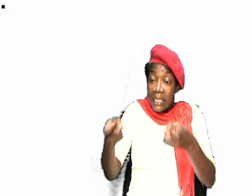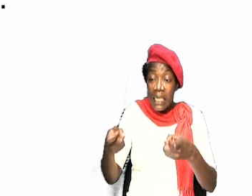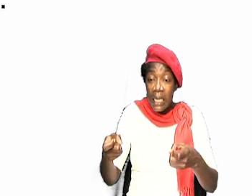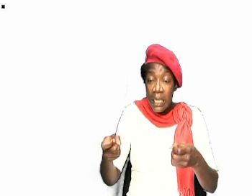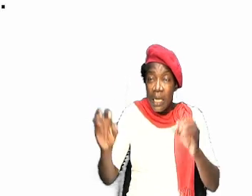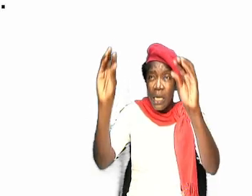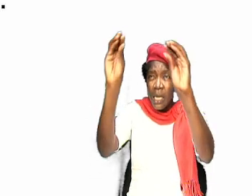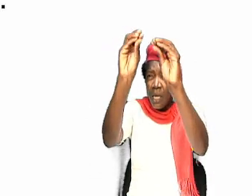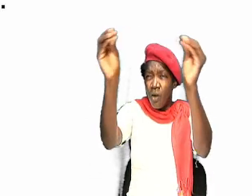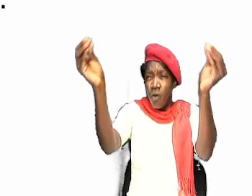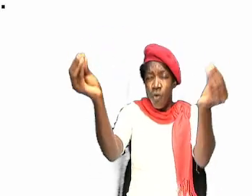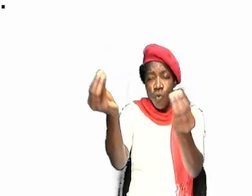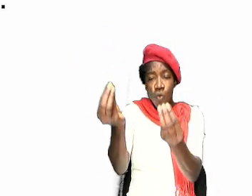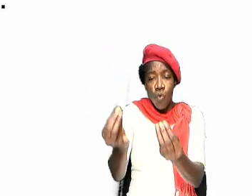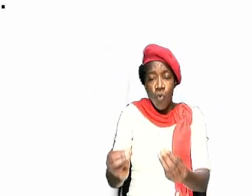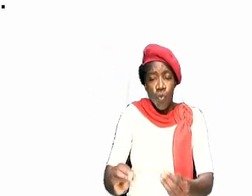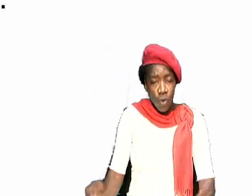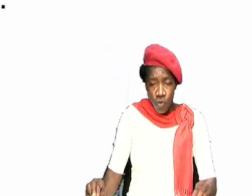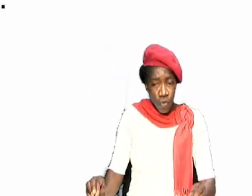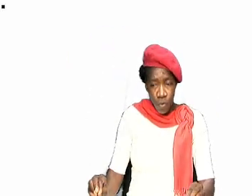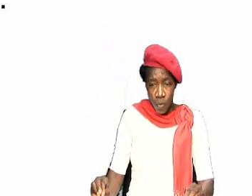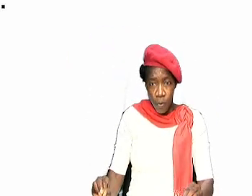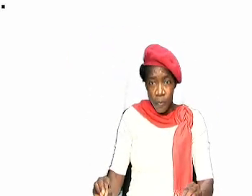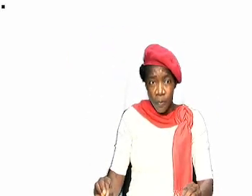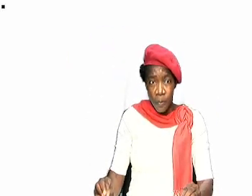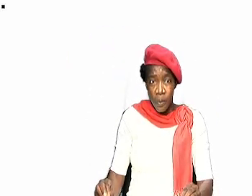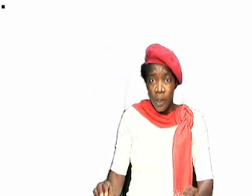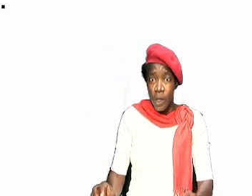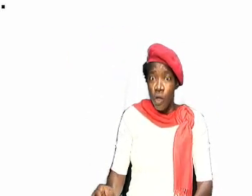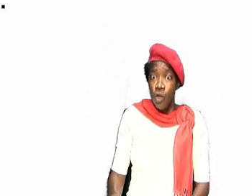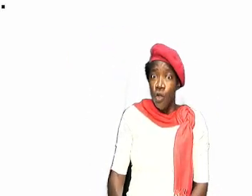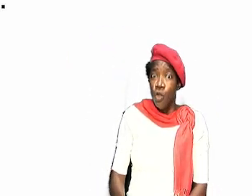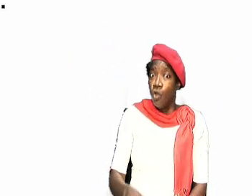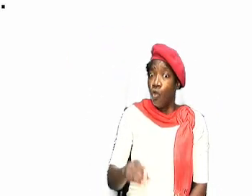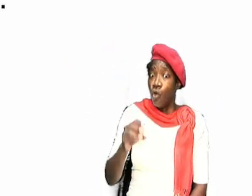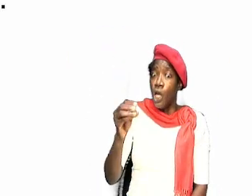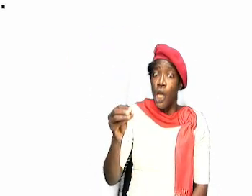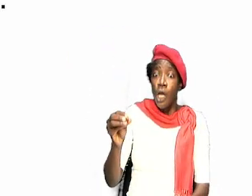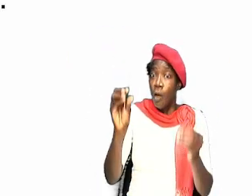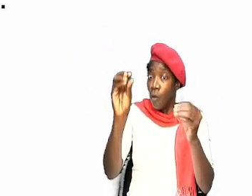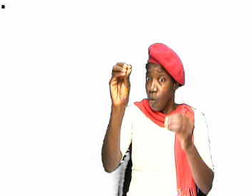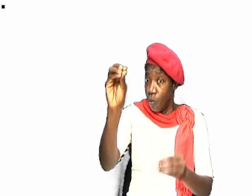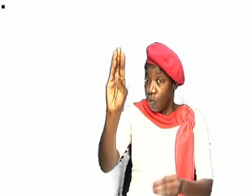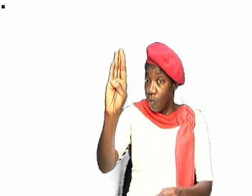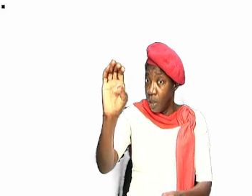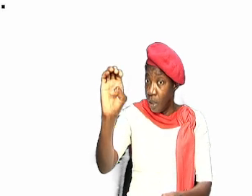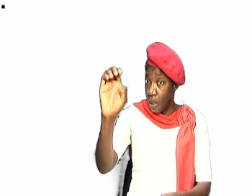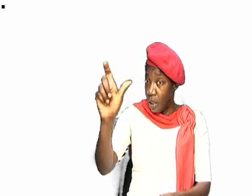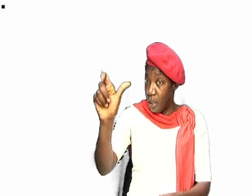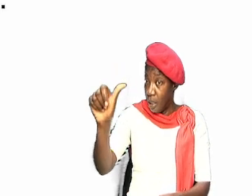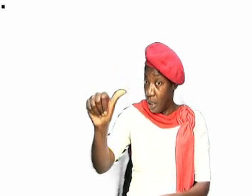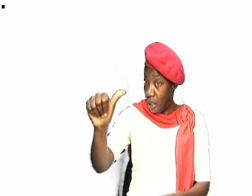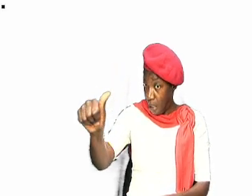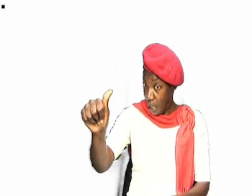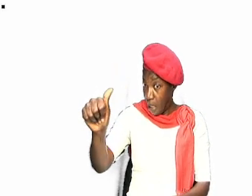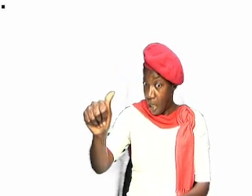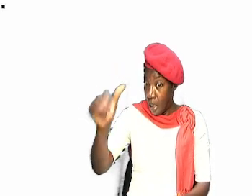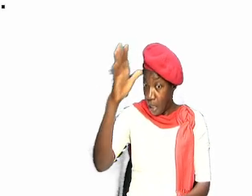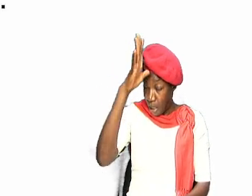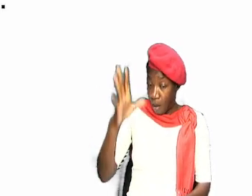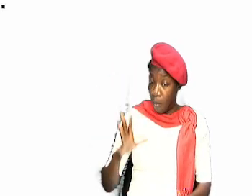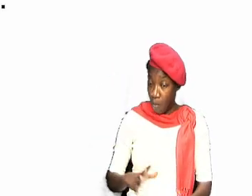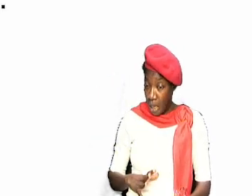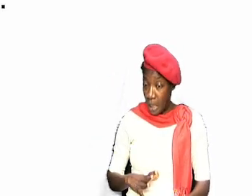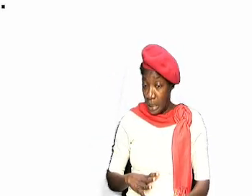is like going to the older man. It is like going to the four-eyed man to say, boy, tell me my future. So all these things that we see